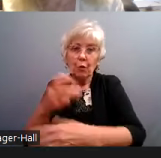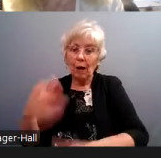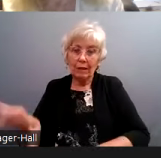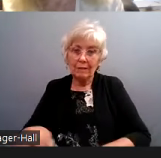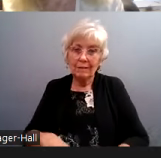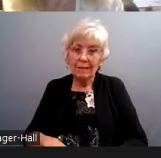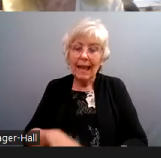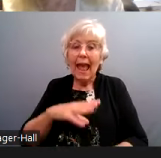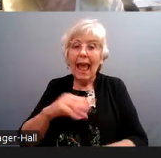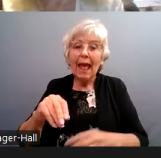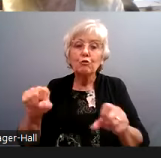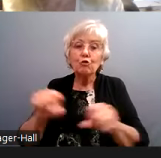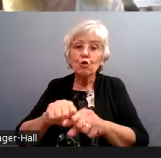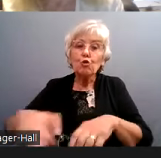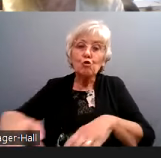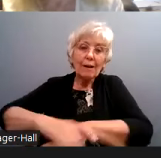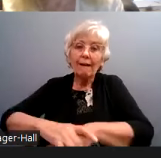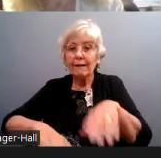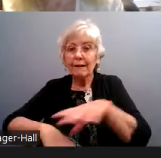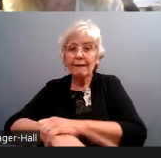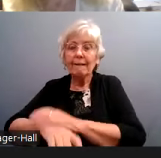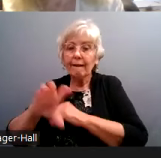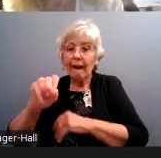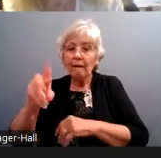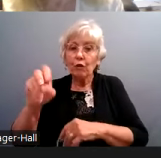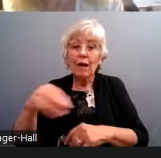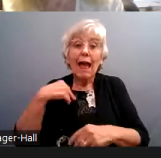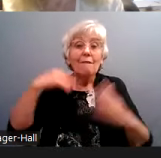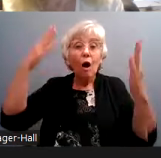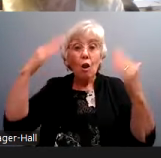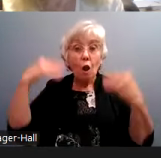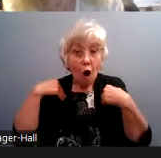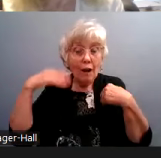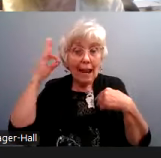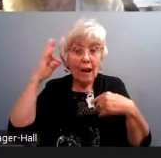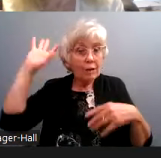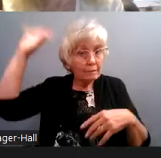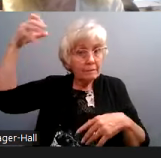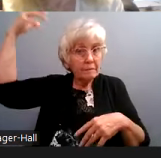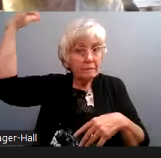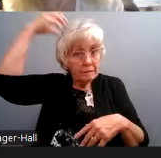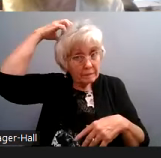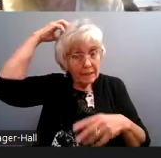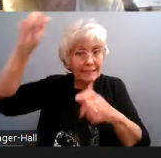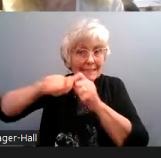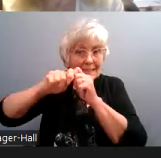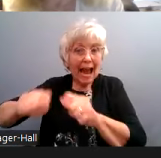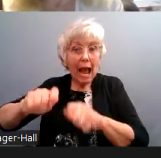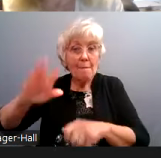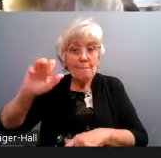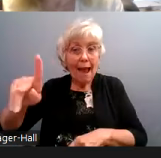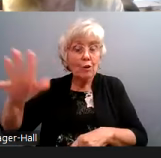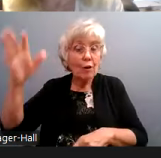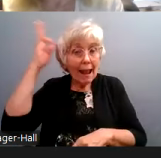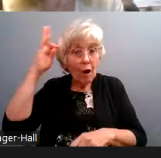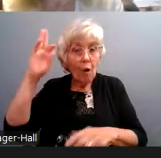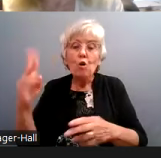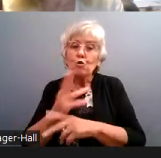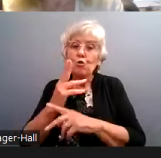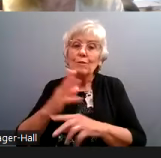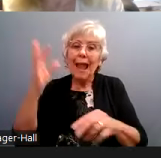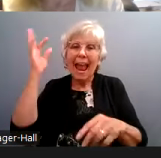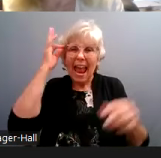And then for your hair, if you have long hair, have it tied back or up in a bun, or you can use a hair bonnet. We should